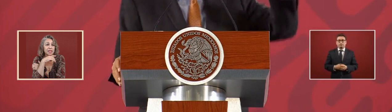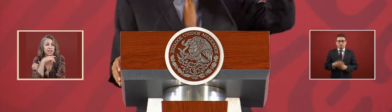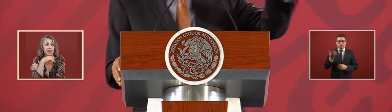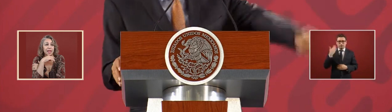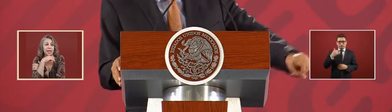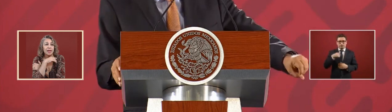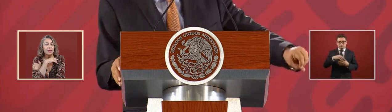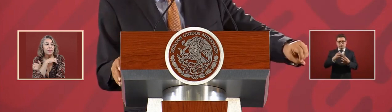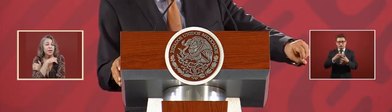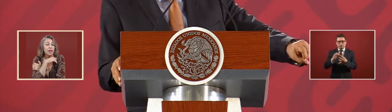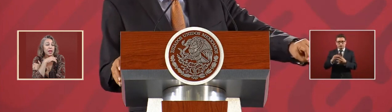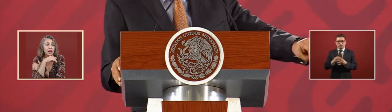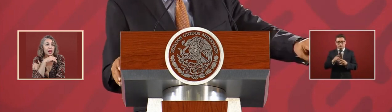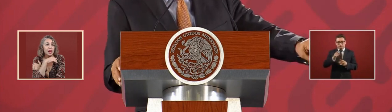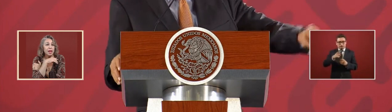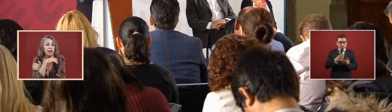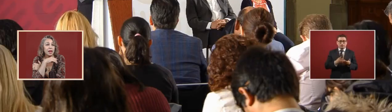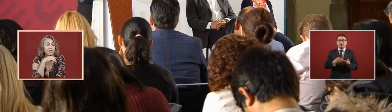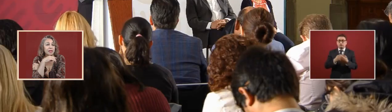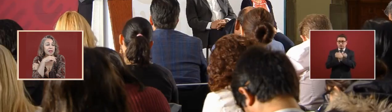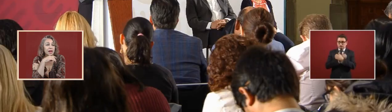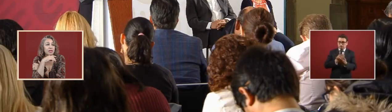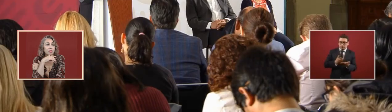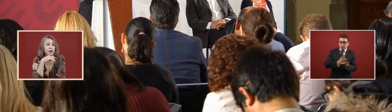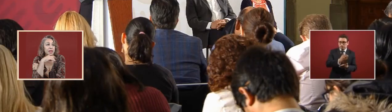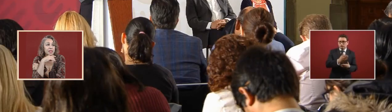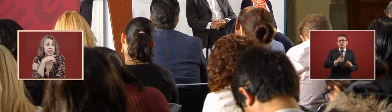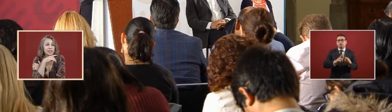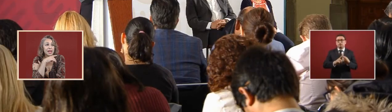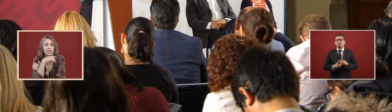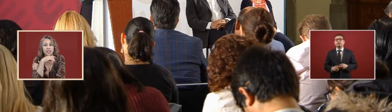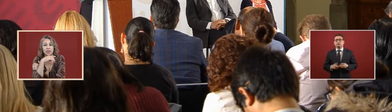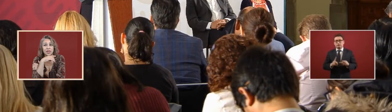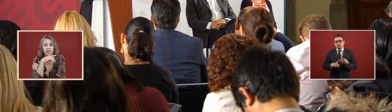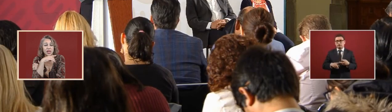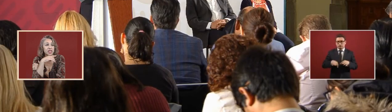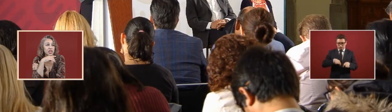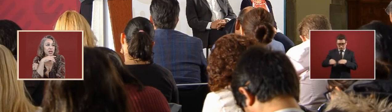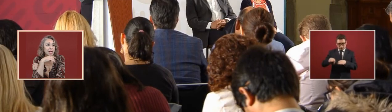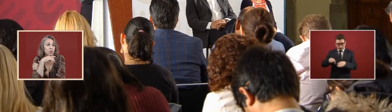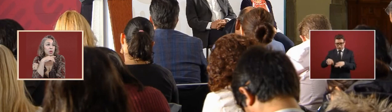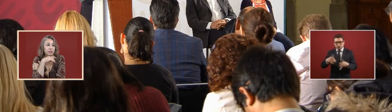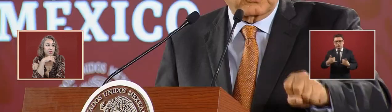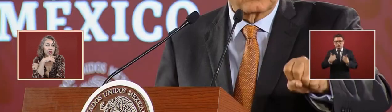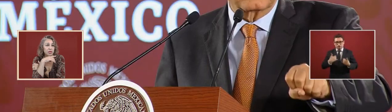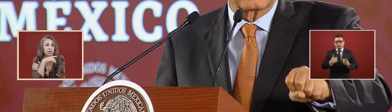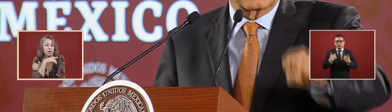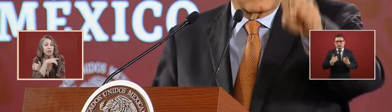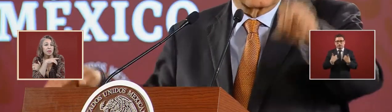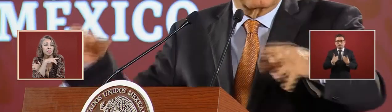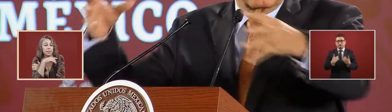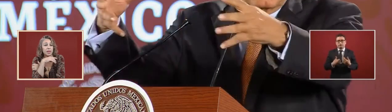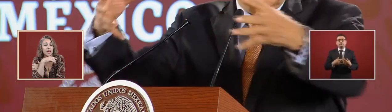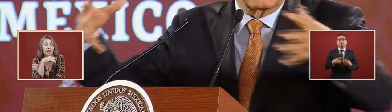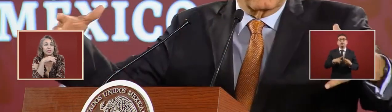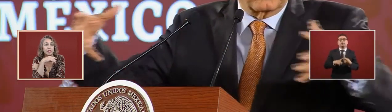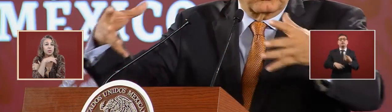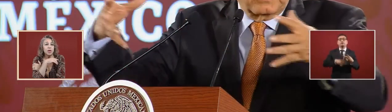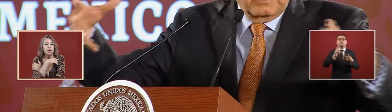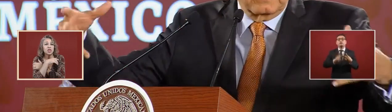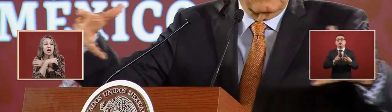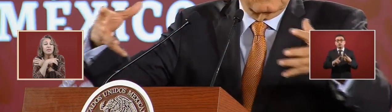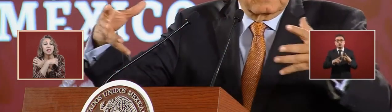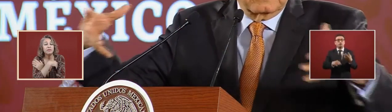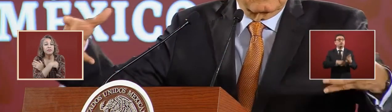plays yo, in society. El acceso a la educación, and the other part I say is access to education trabajo, and work dos, for the youth. El que tengamos la and that